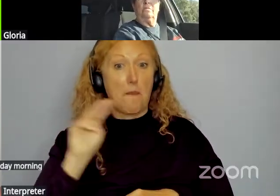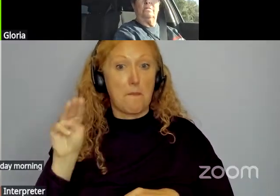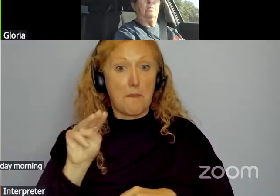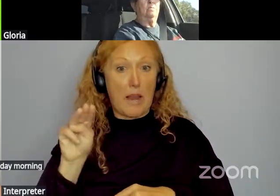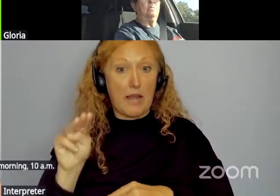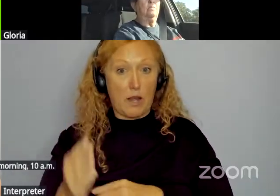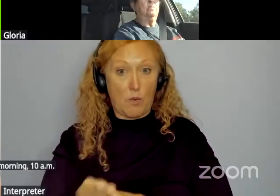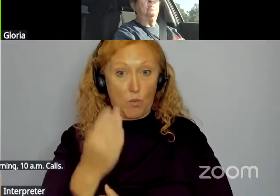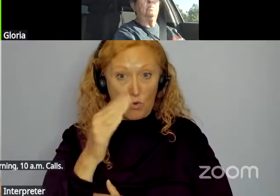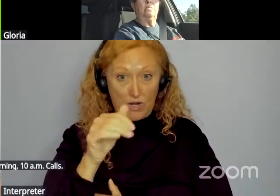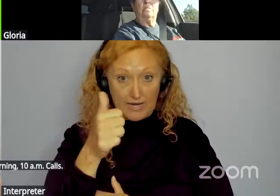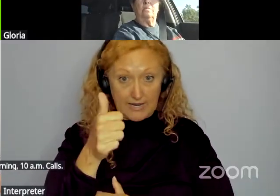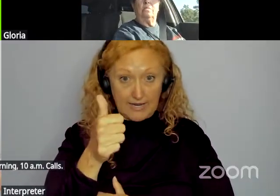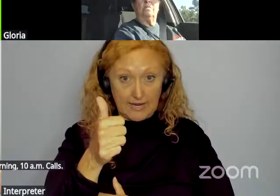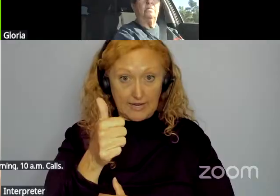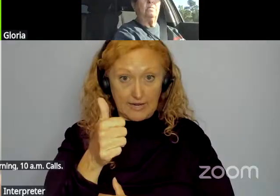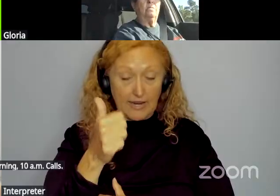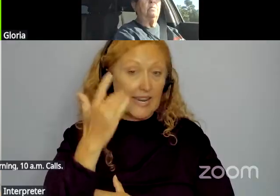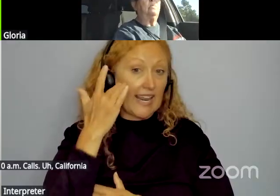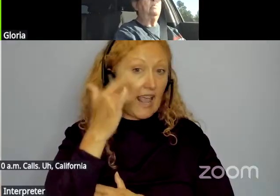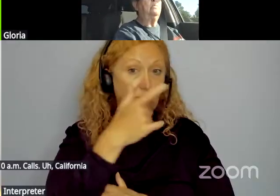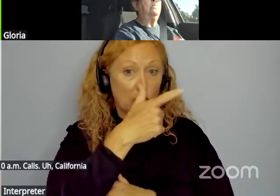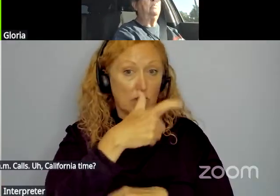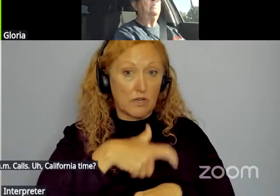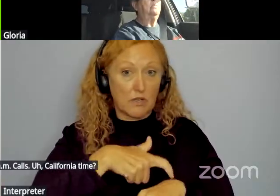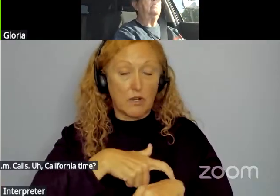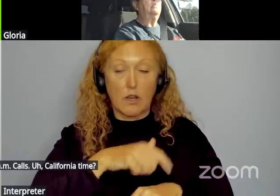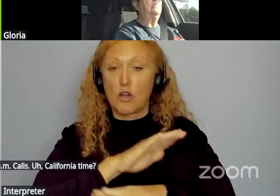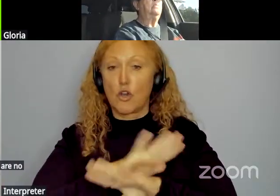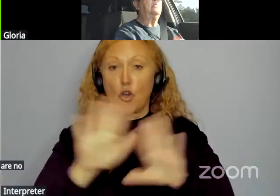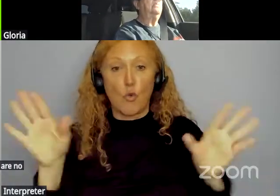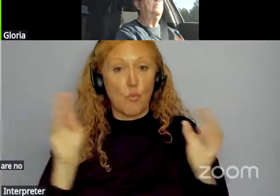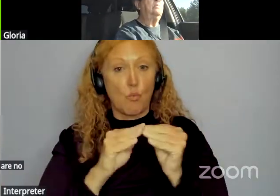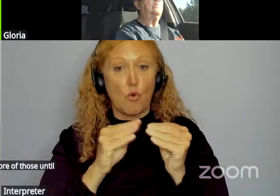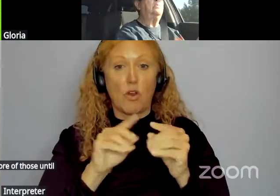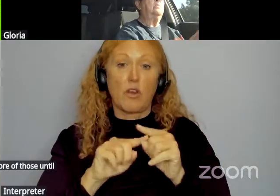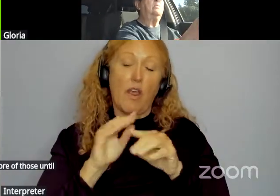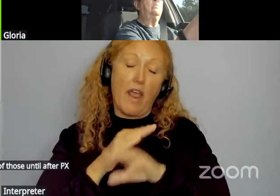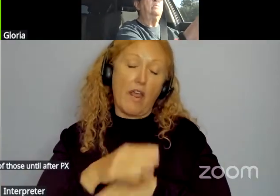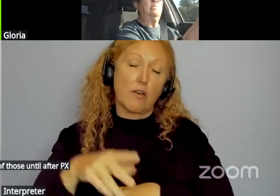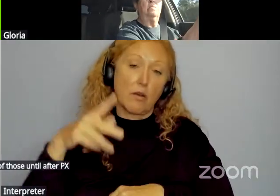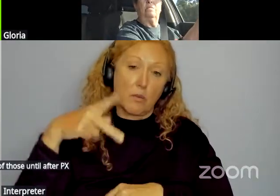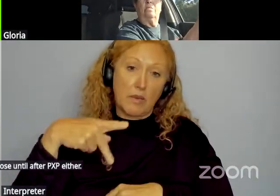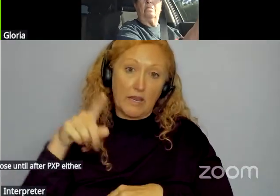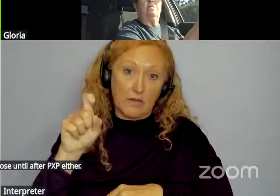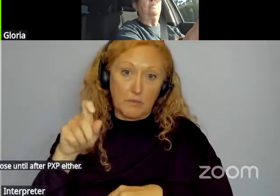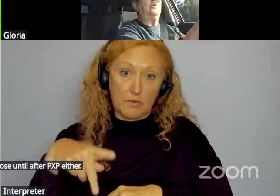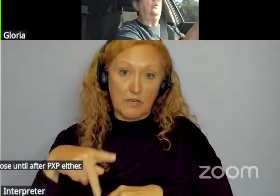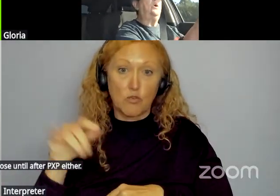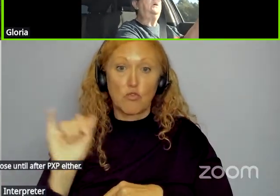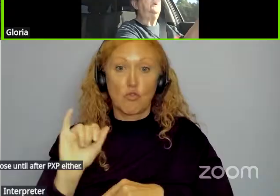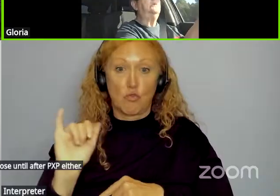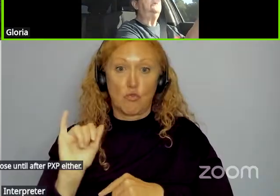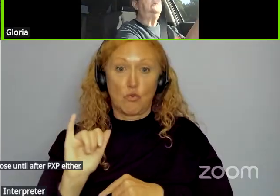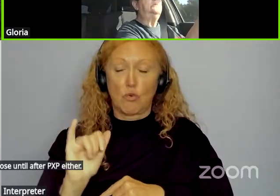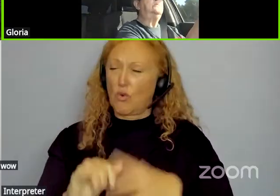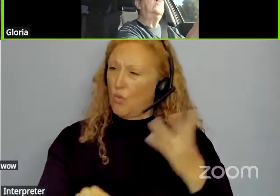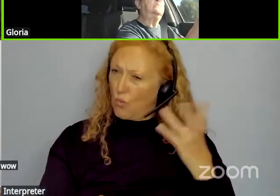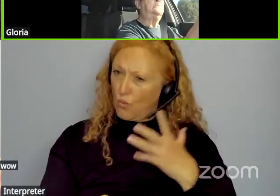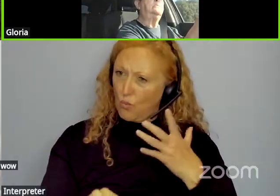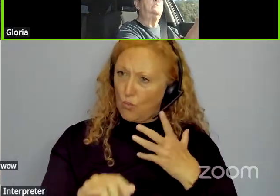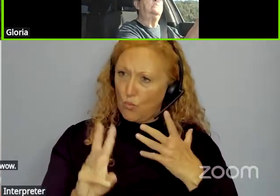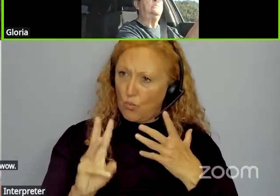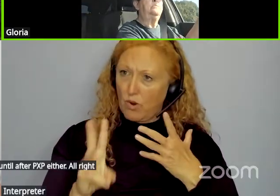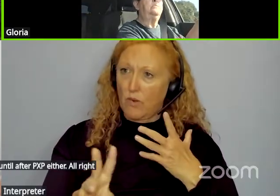calls, California time, there are no more of those until after PXP either. Oh, wow. All